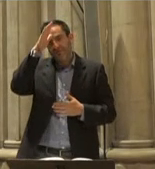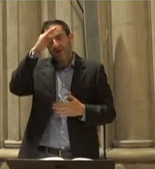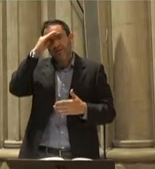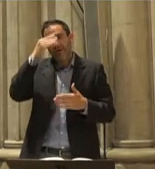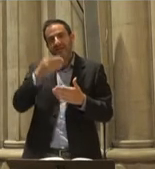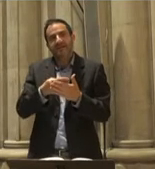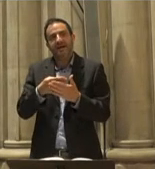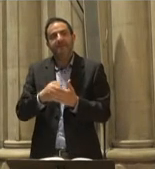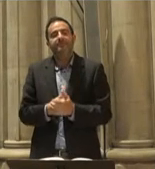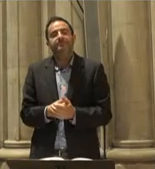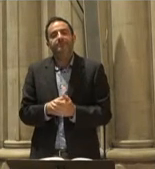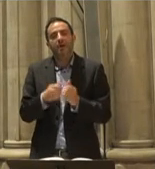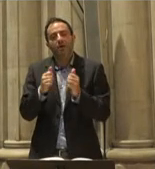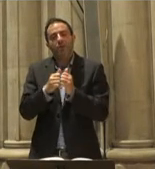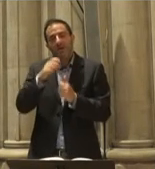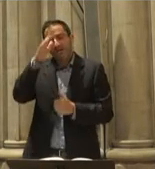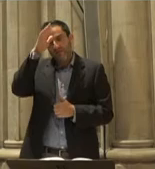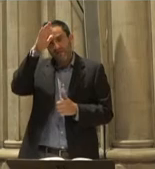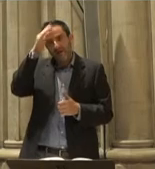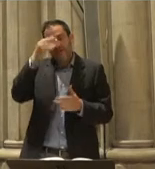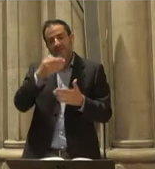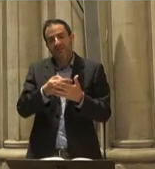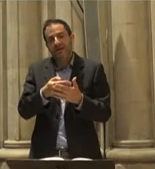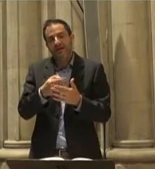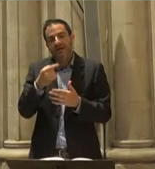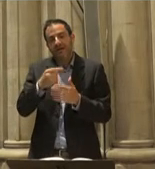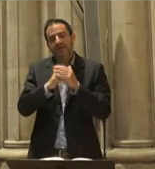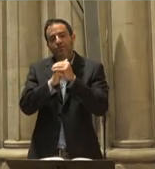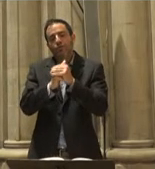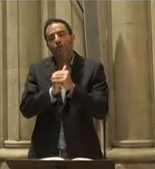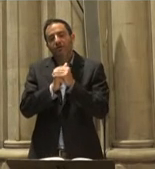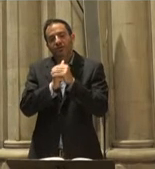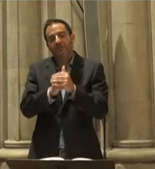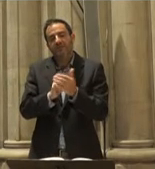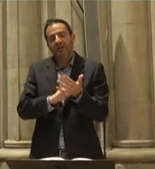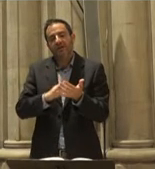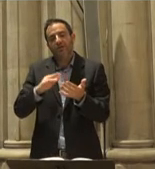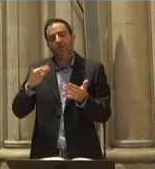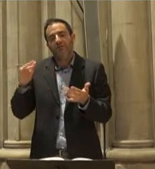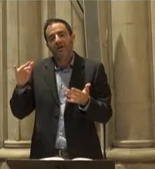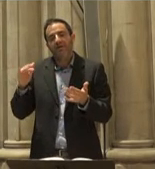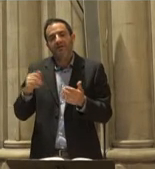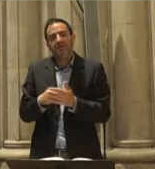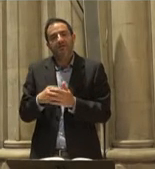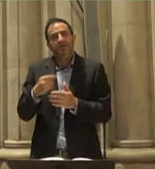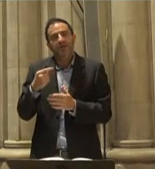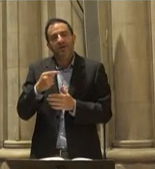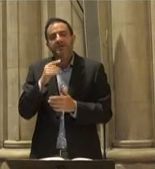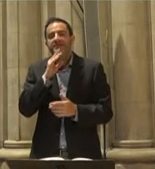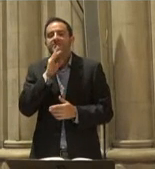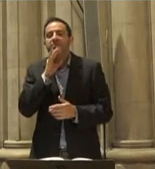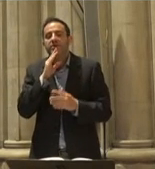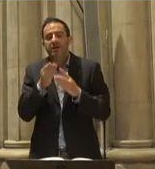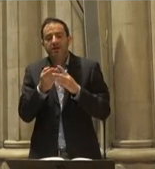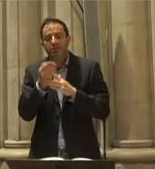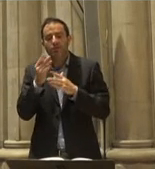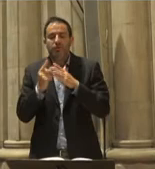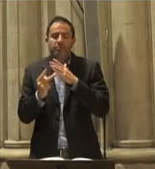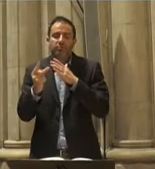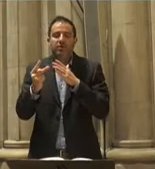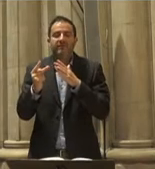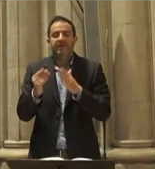the Son. With the Father and the Son he is worshiped and glorified. He has spoken through the